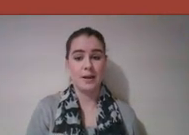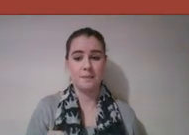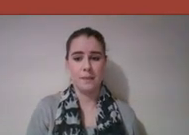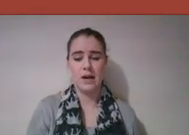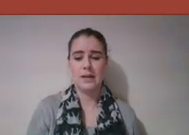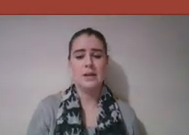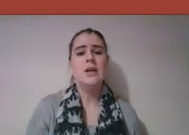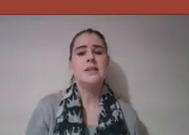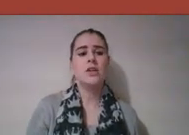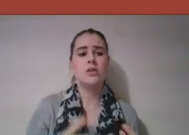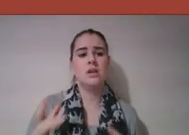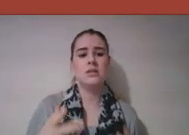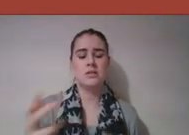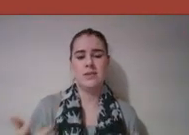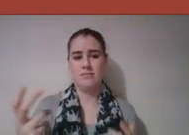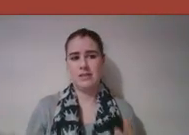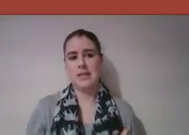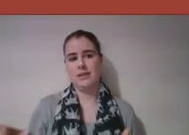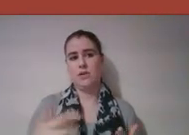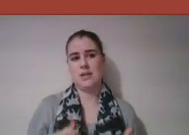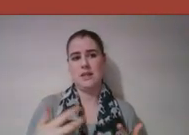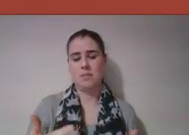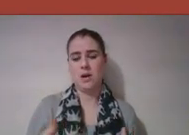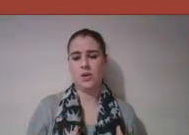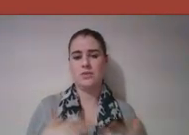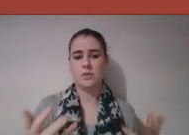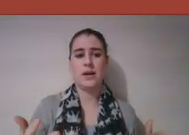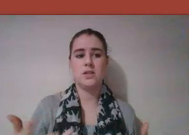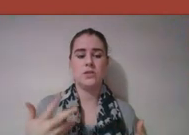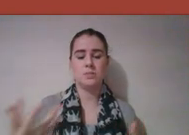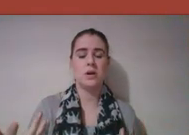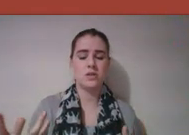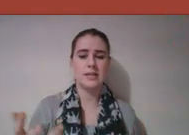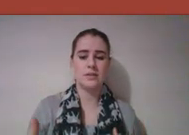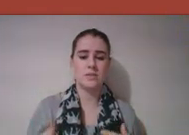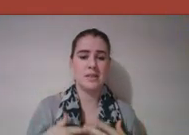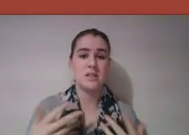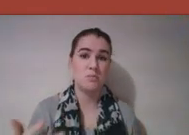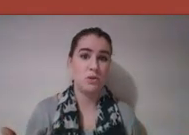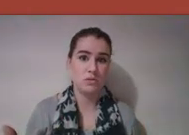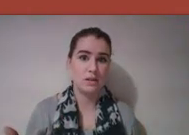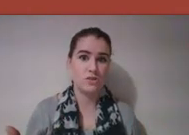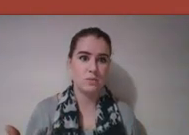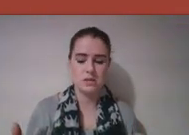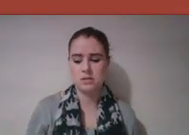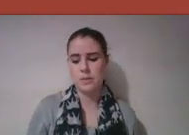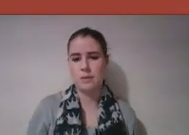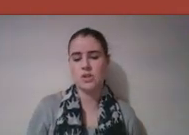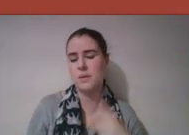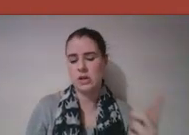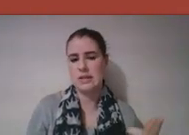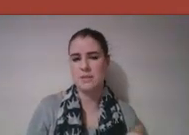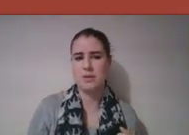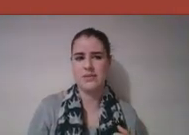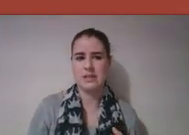and praying. Okay, so they use lots of different materials in their Minecraft, as well as using pottery skills to make things like musical instruments as well,